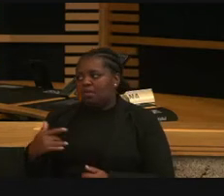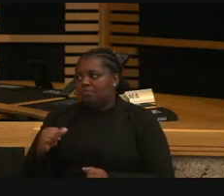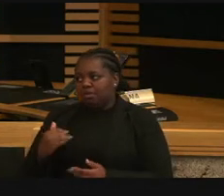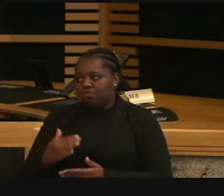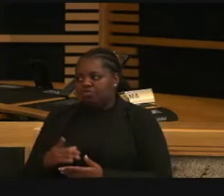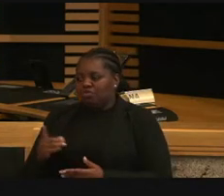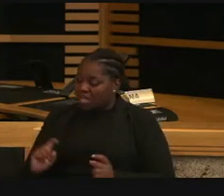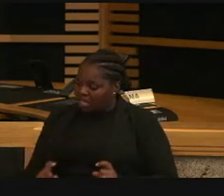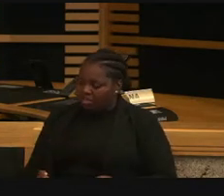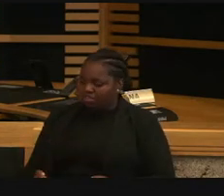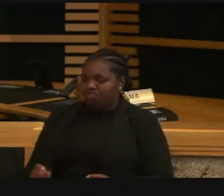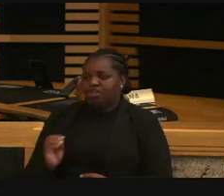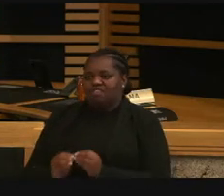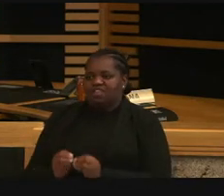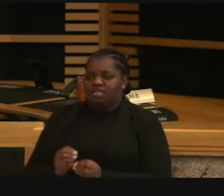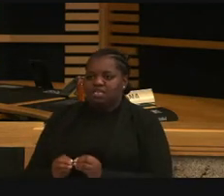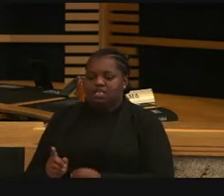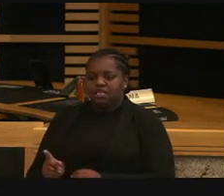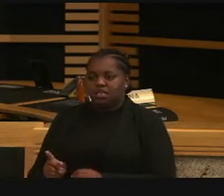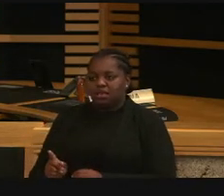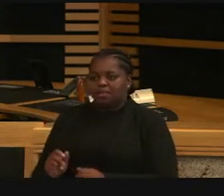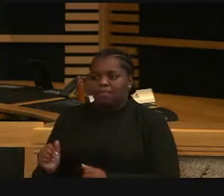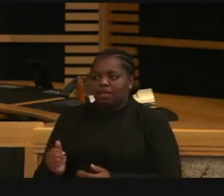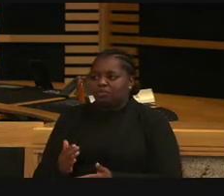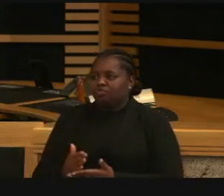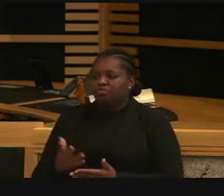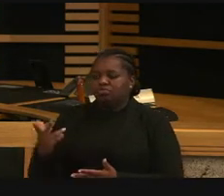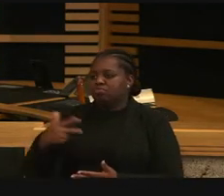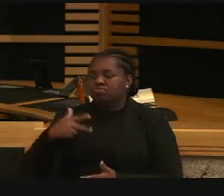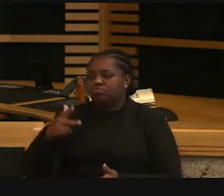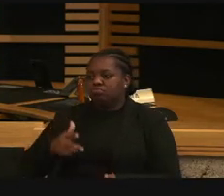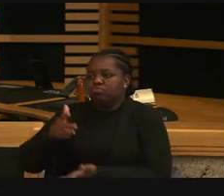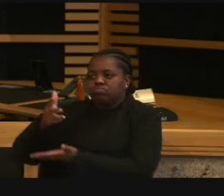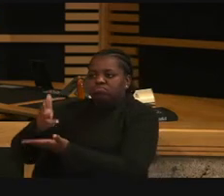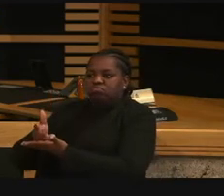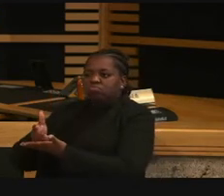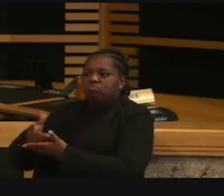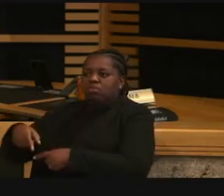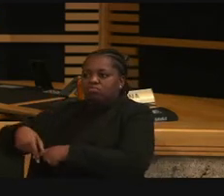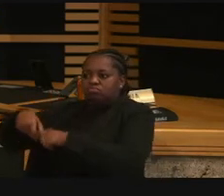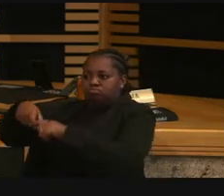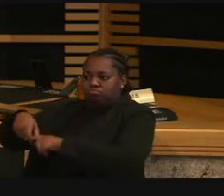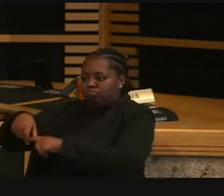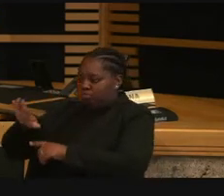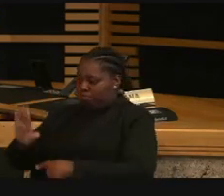mayikhawuleze ilungiswe kubekwa noba yi-satellite